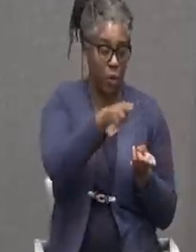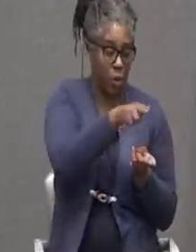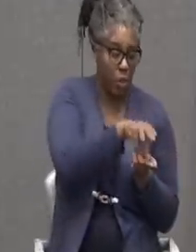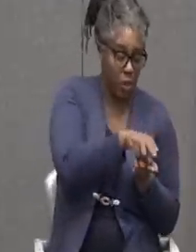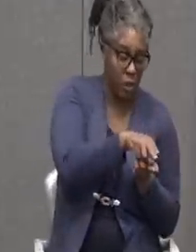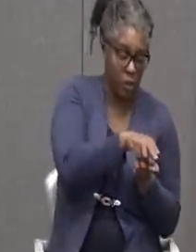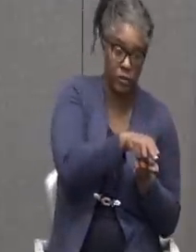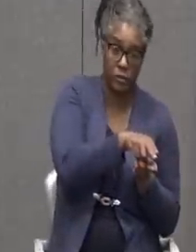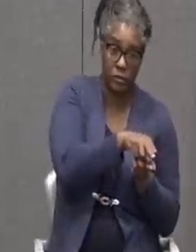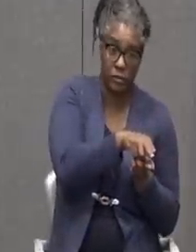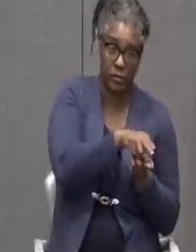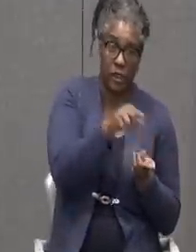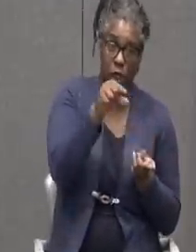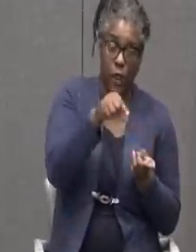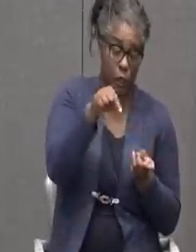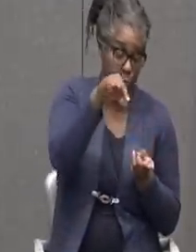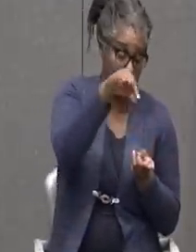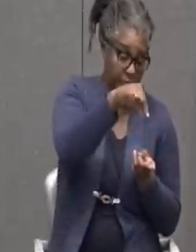fingers